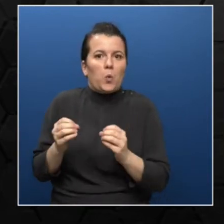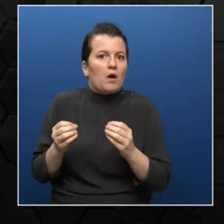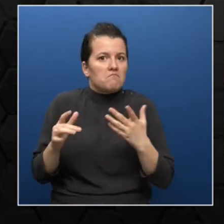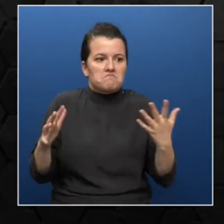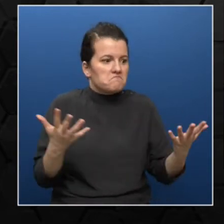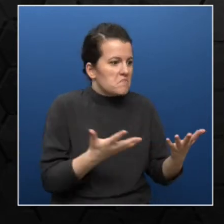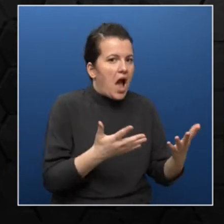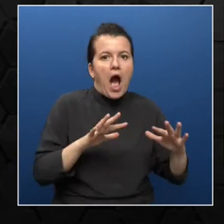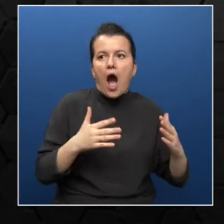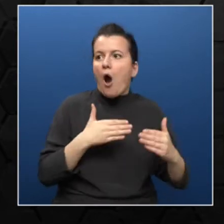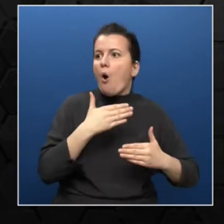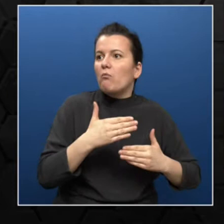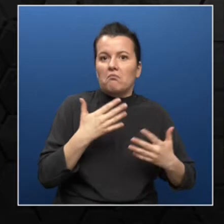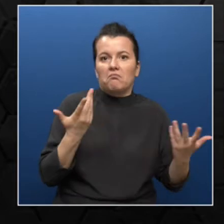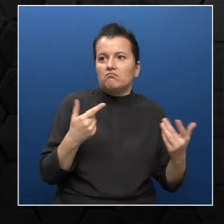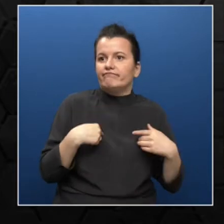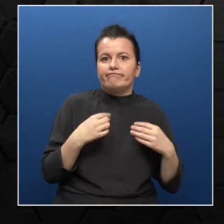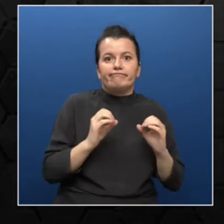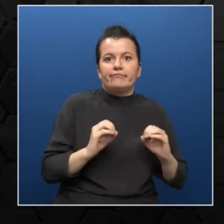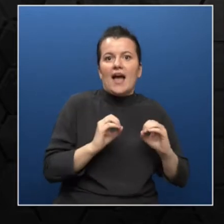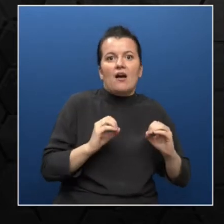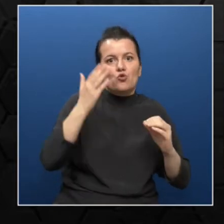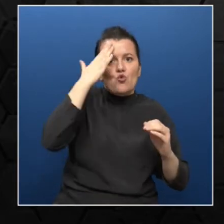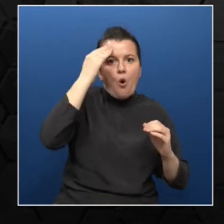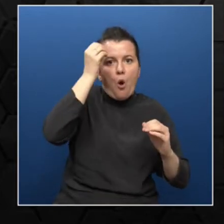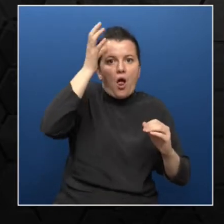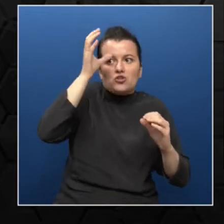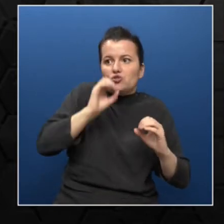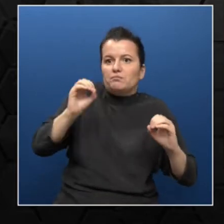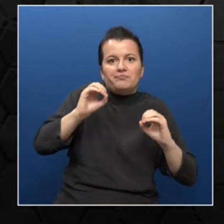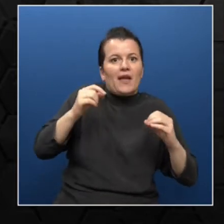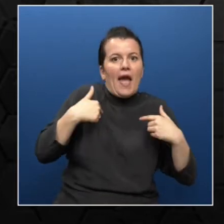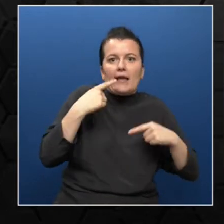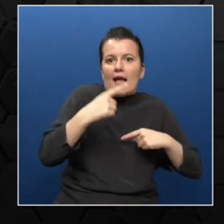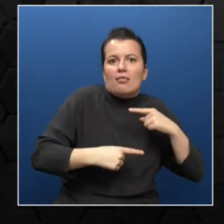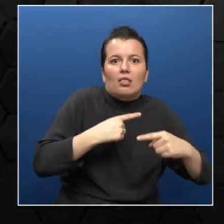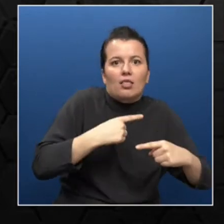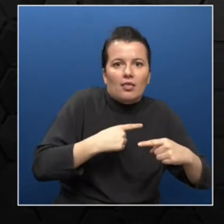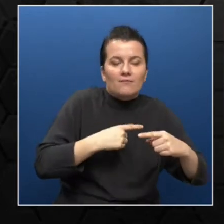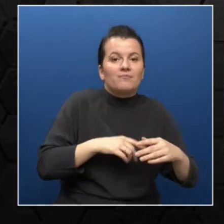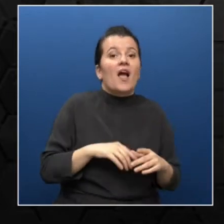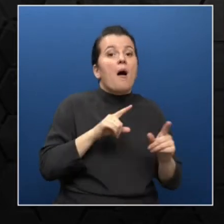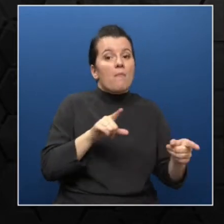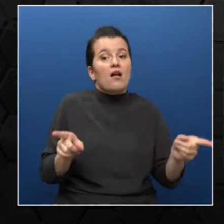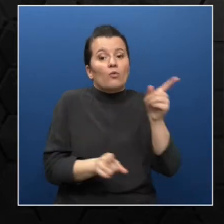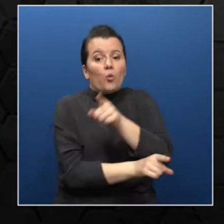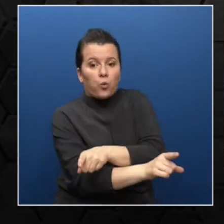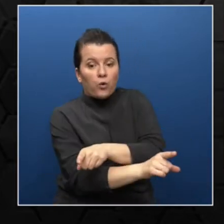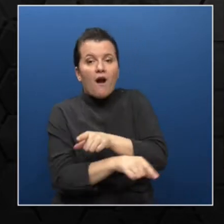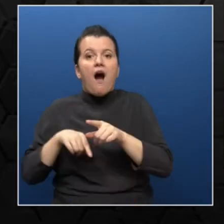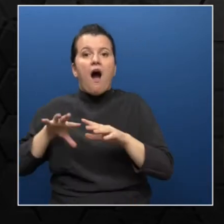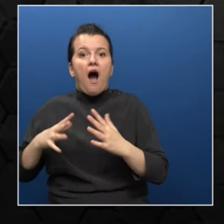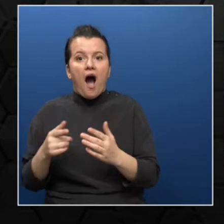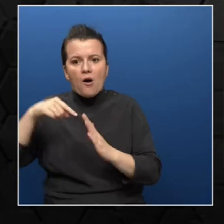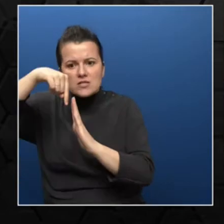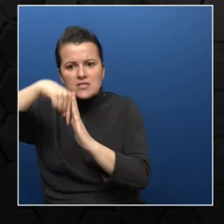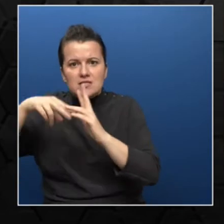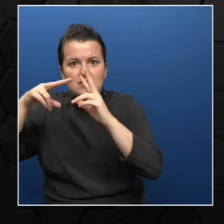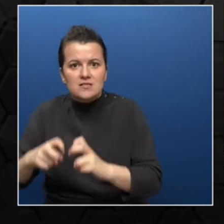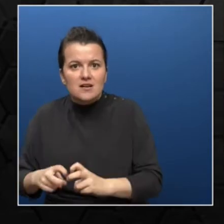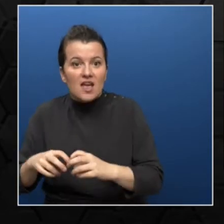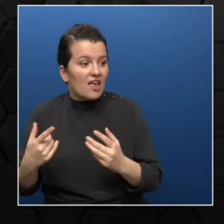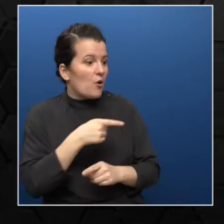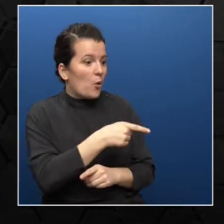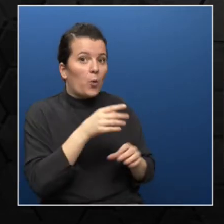have anyone to apply that knowledge to our current existing issues. So it's really this